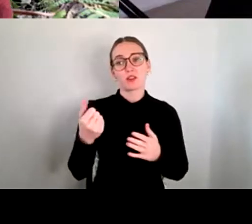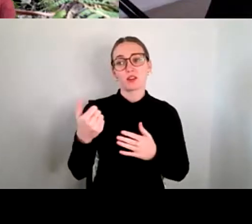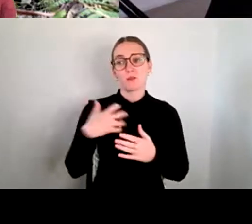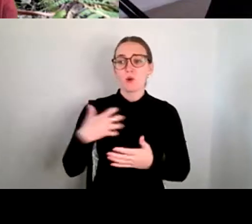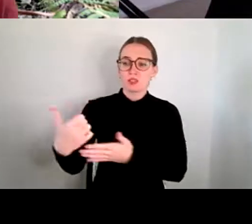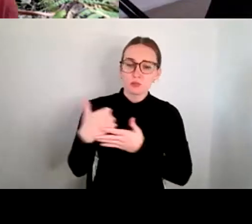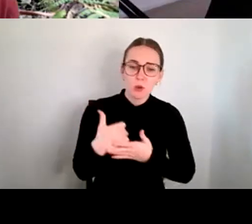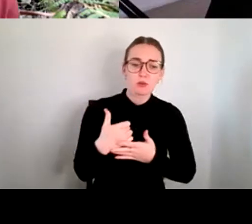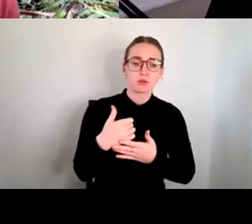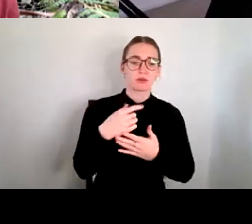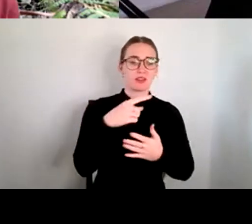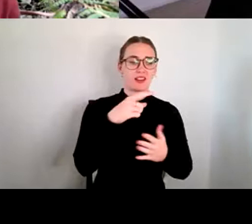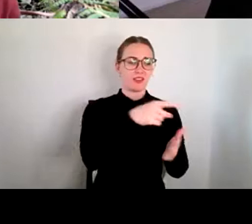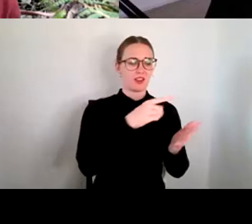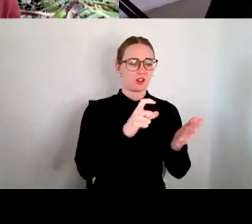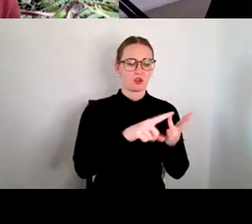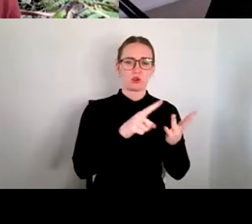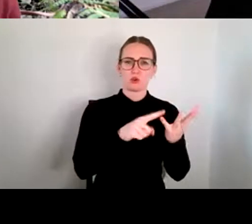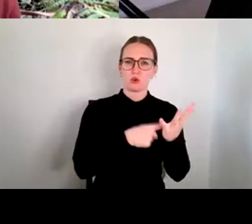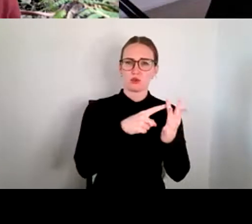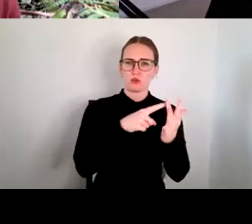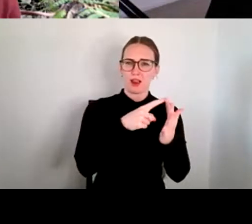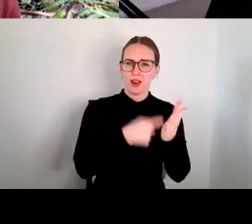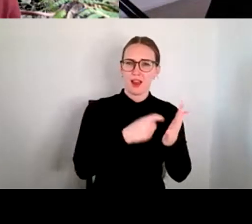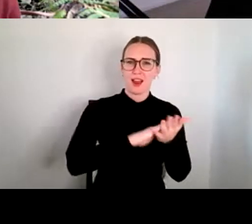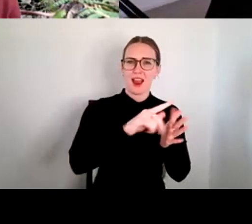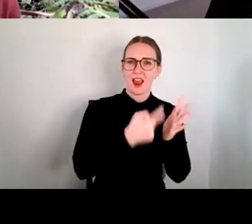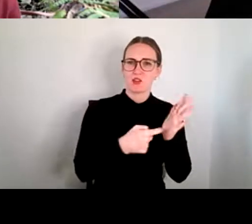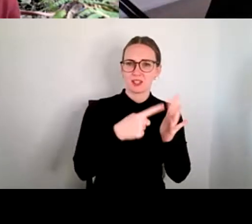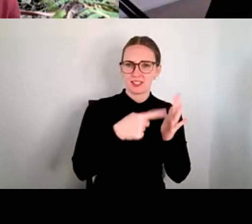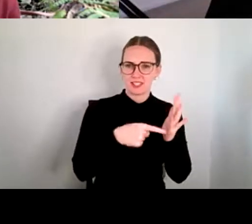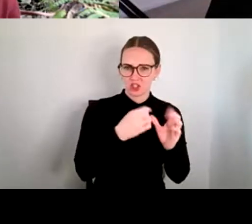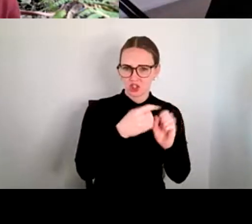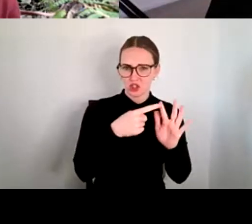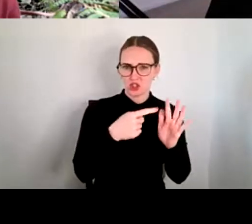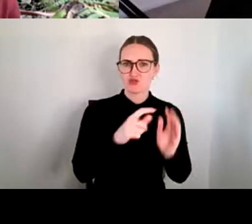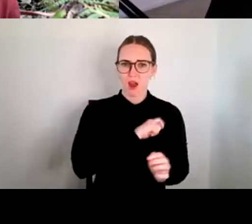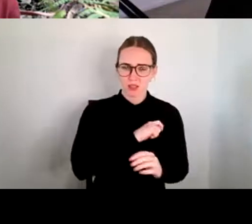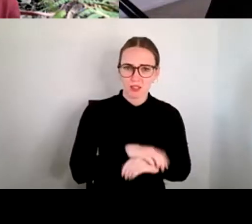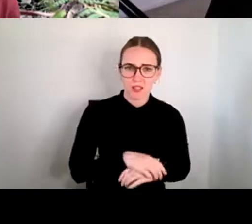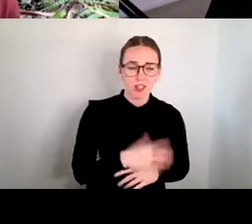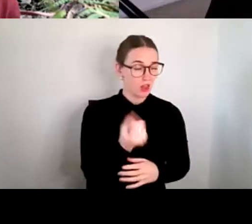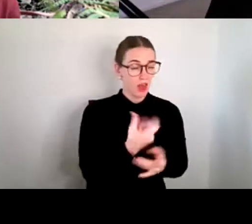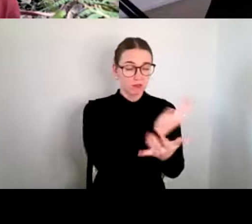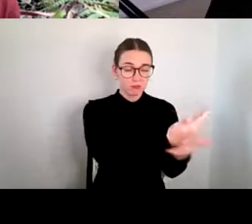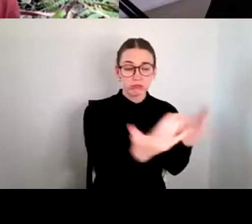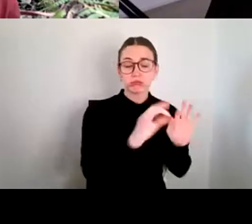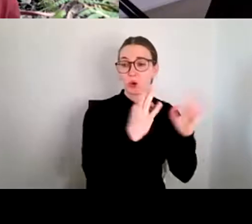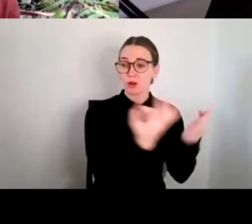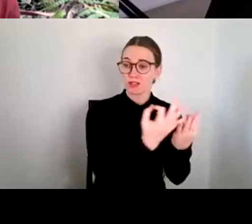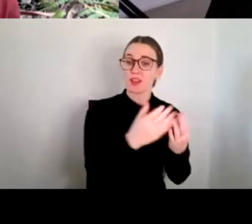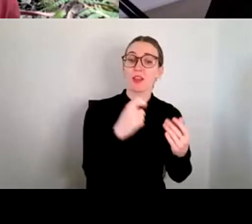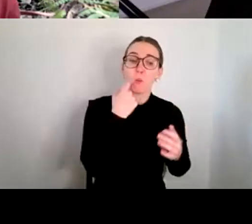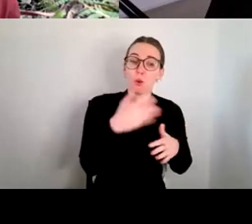Trust and, you know, Bamali, and there are several organisations that offer a safe space. But